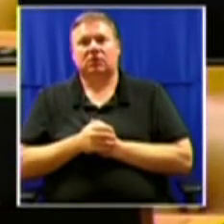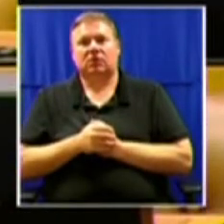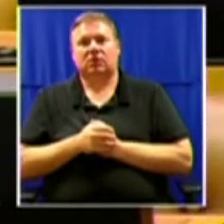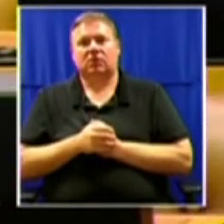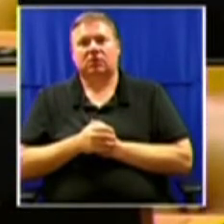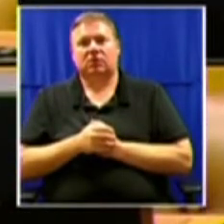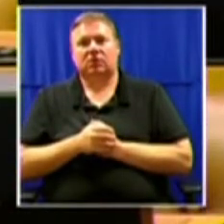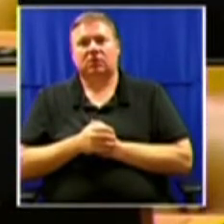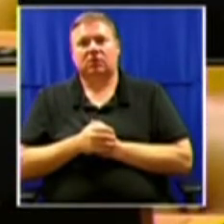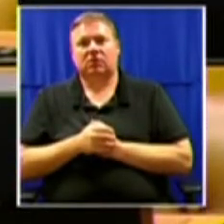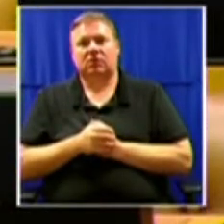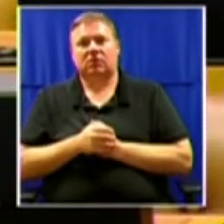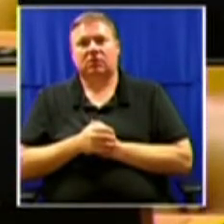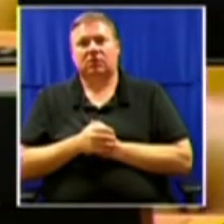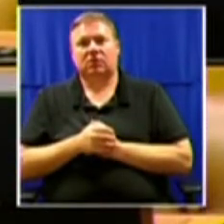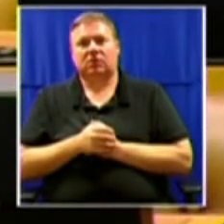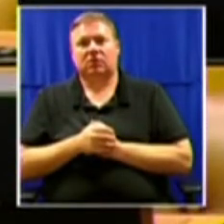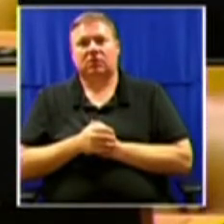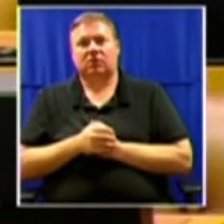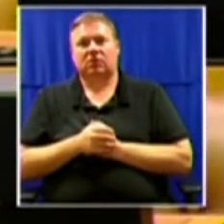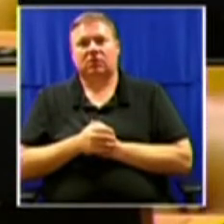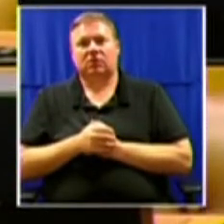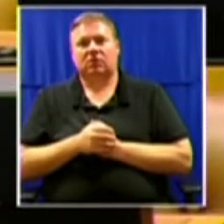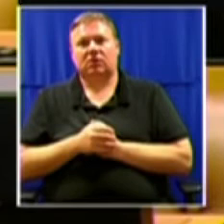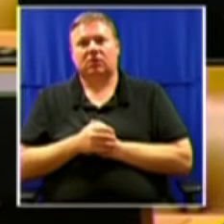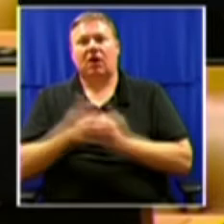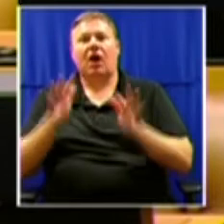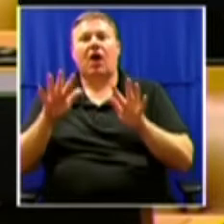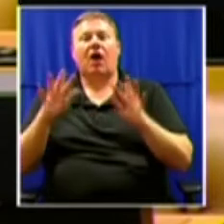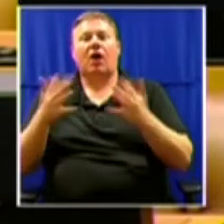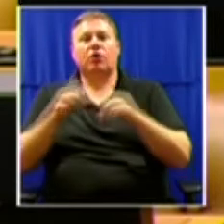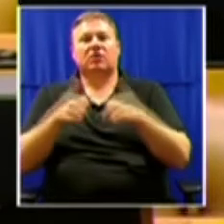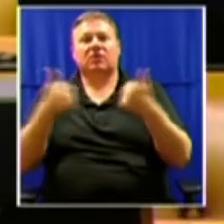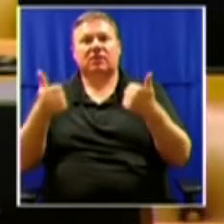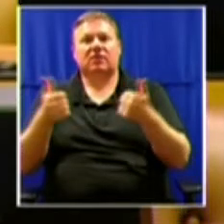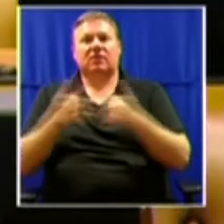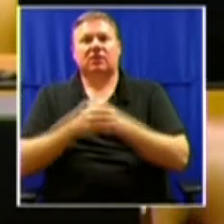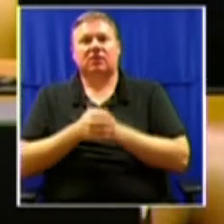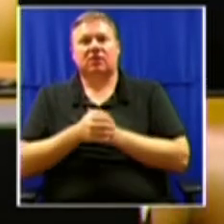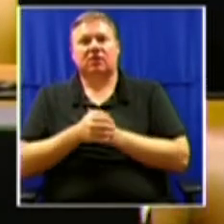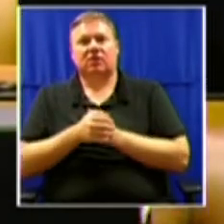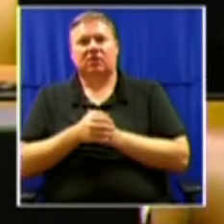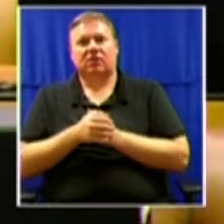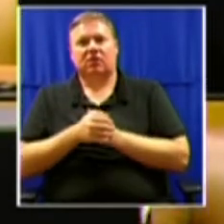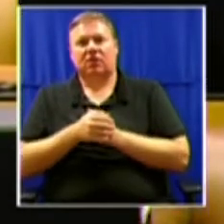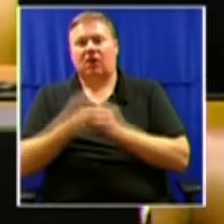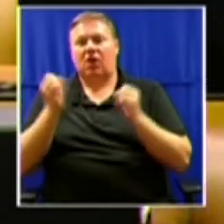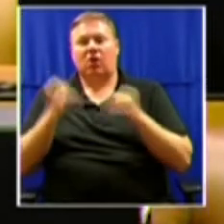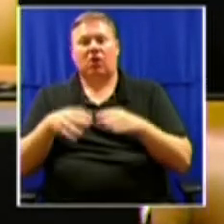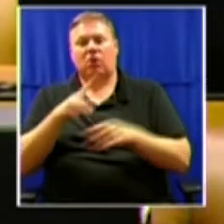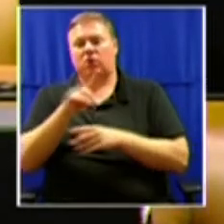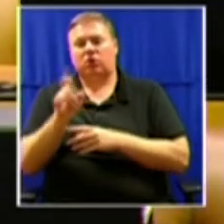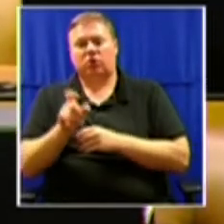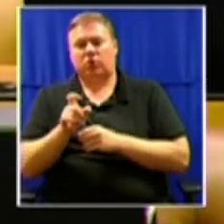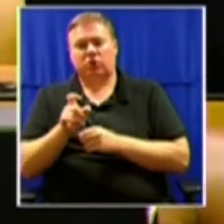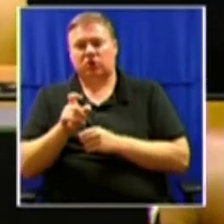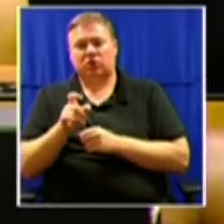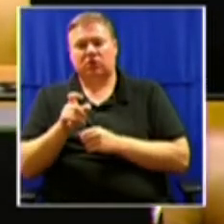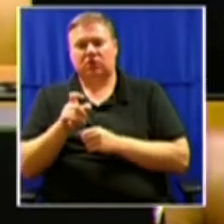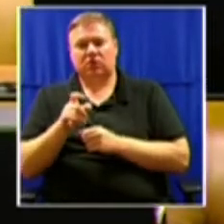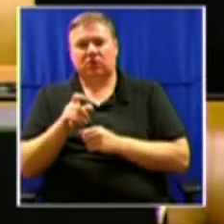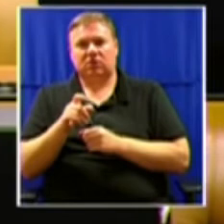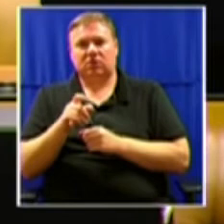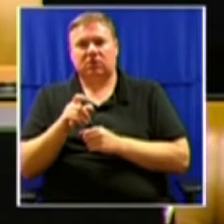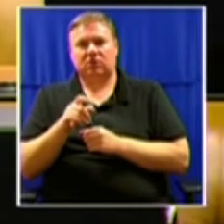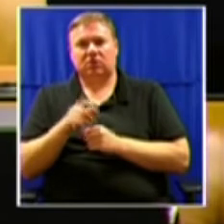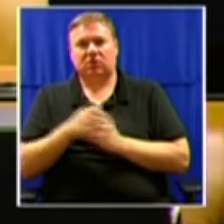Well, unfortunately, how successful are you? I lost the question on the mix